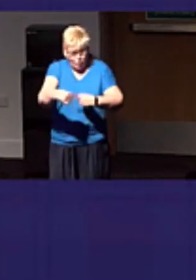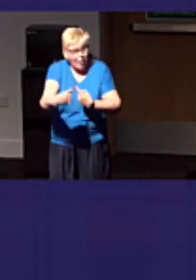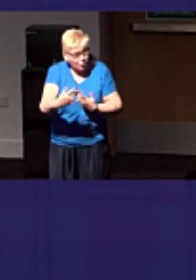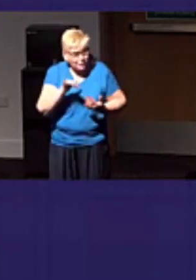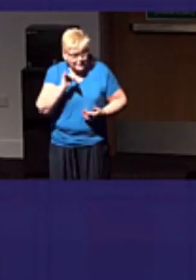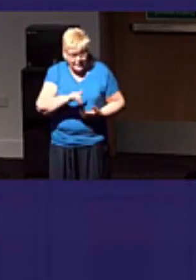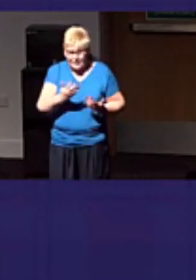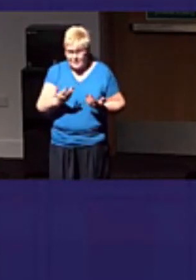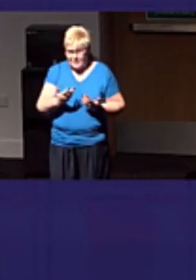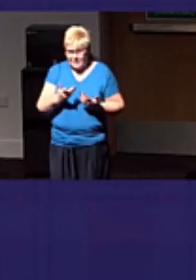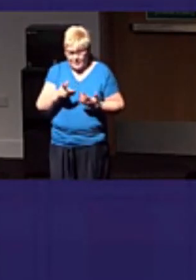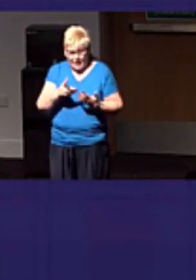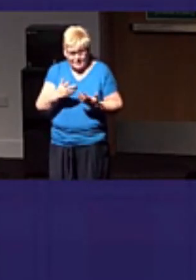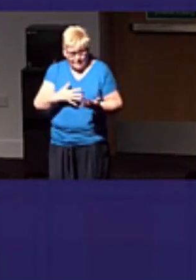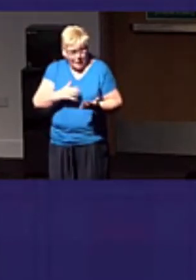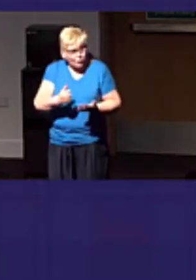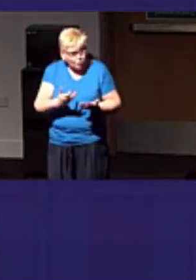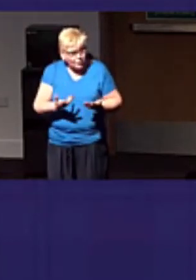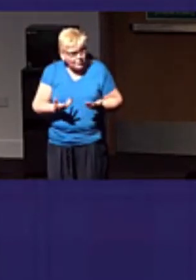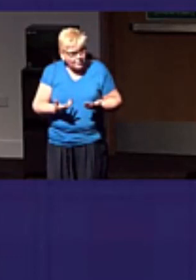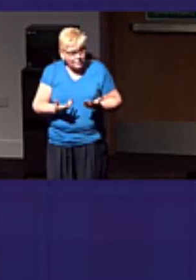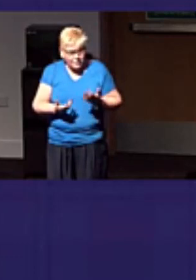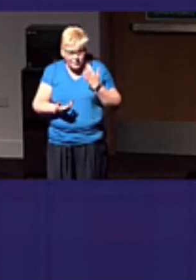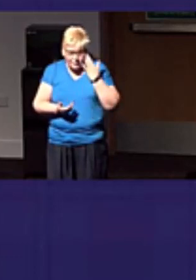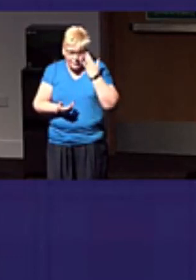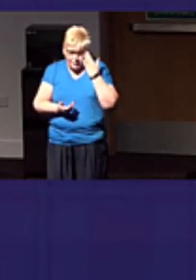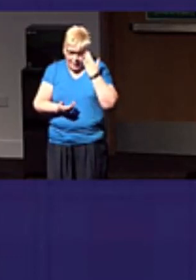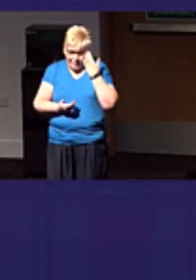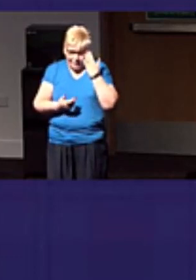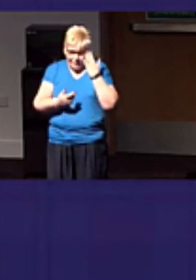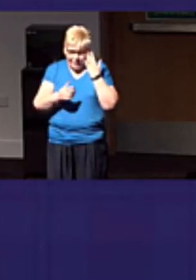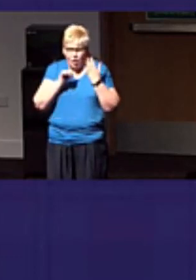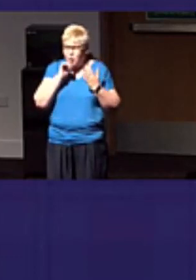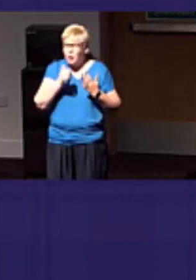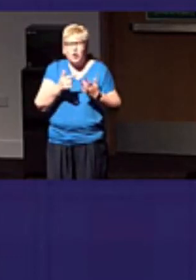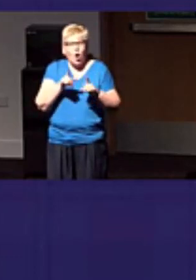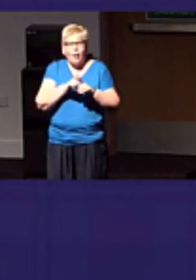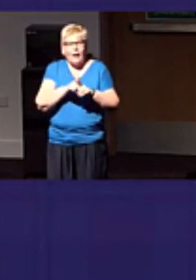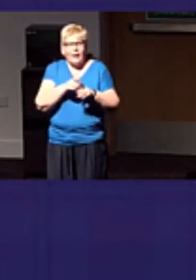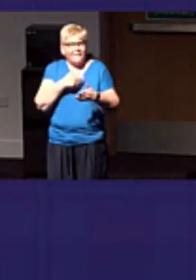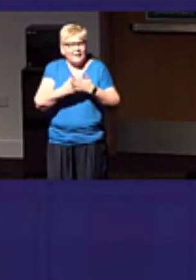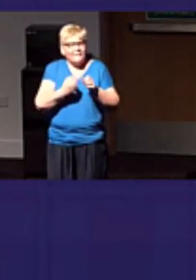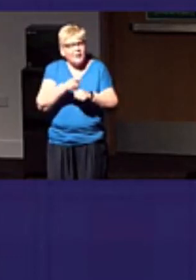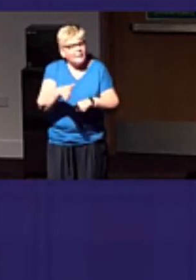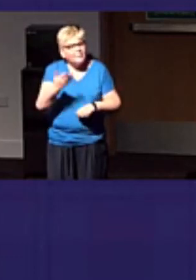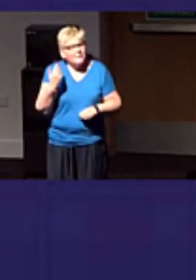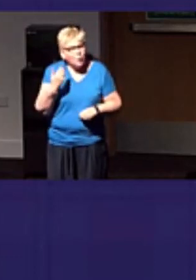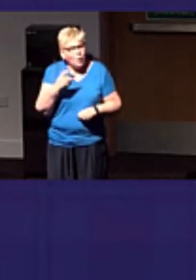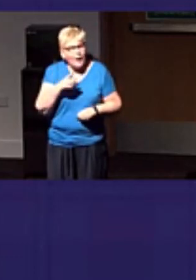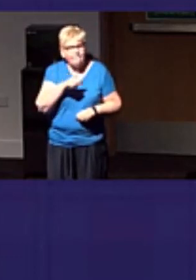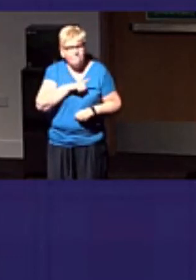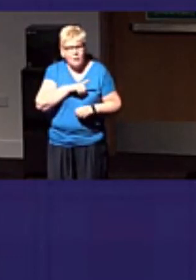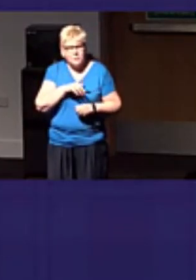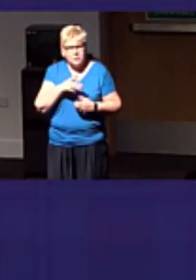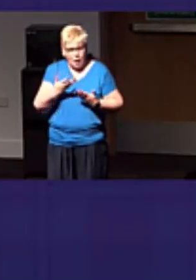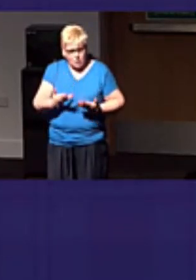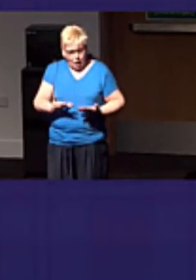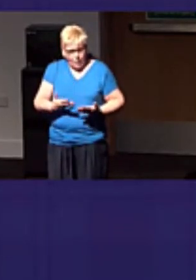did that while building a fashion line. So it's not like I've never had a hard job. But why is this so much harder